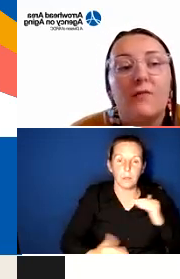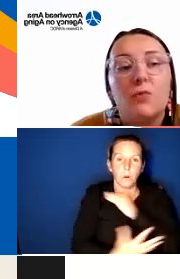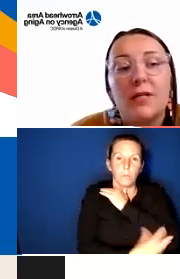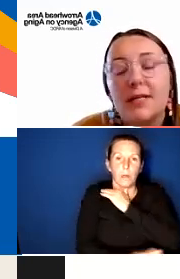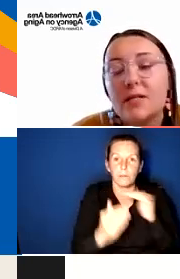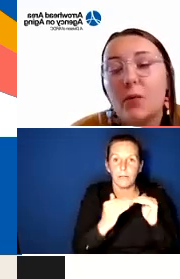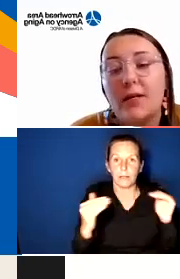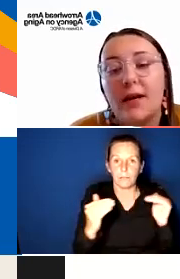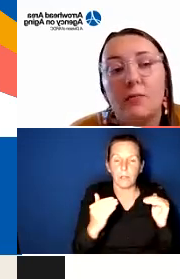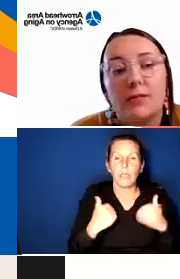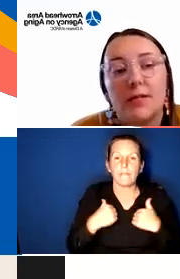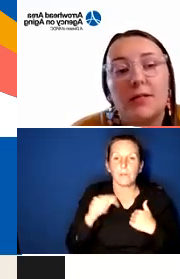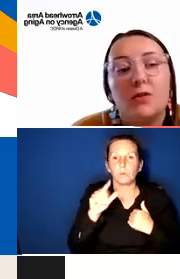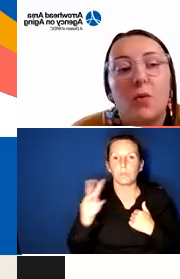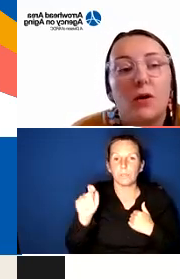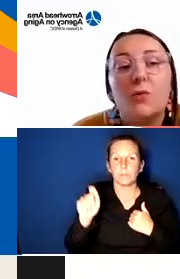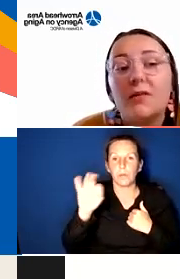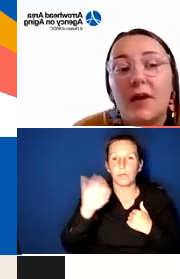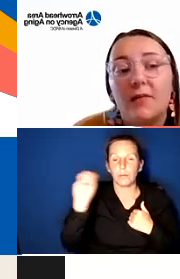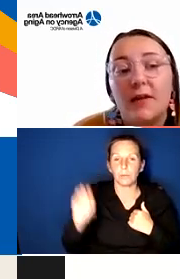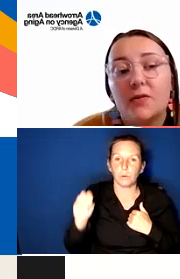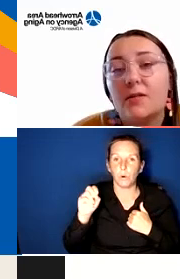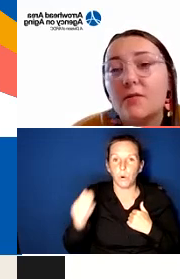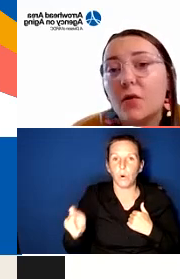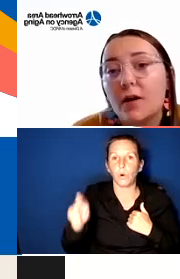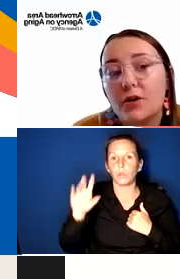we have 26.9% or